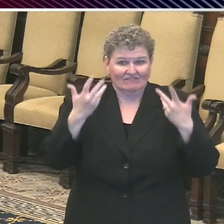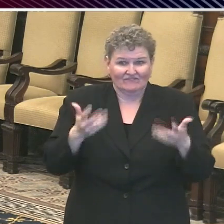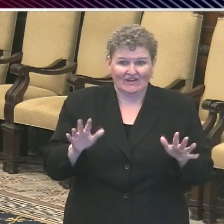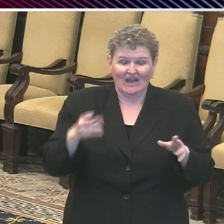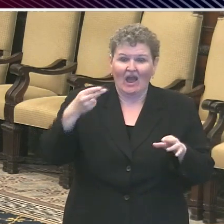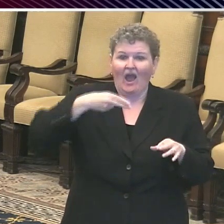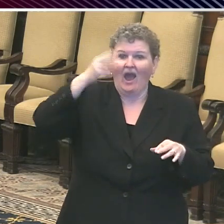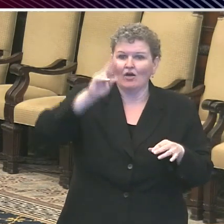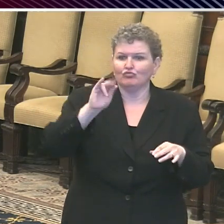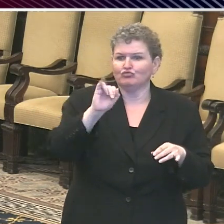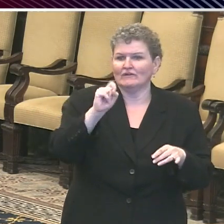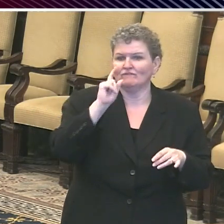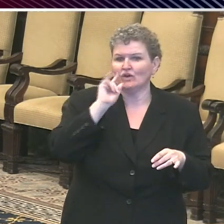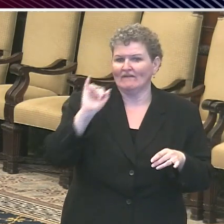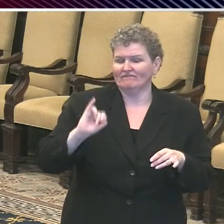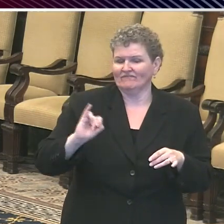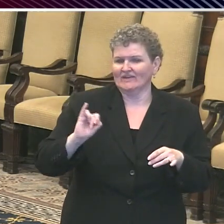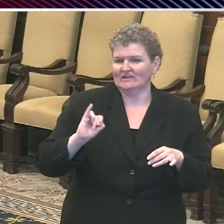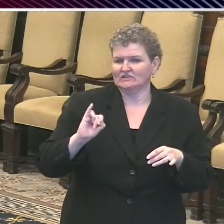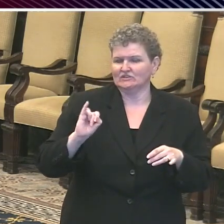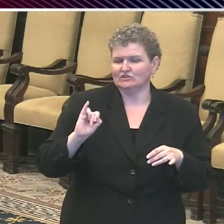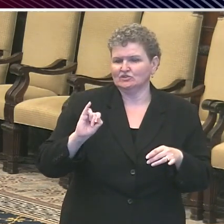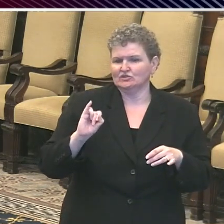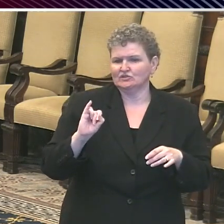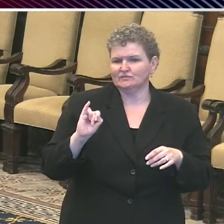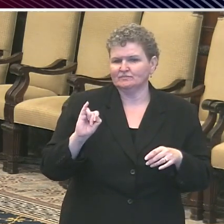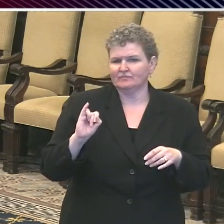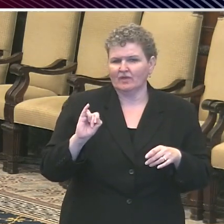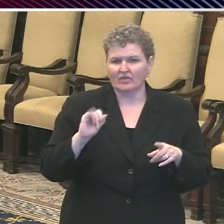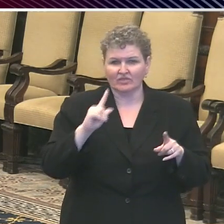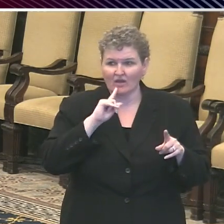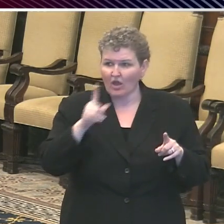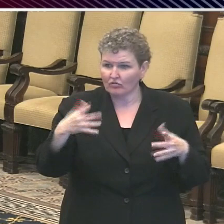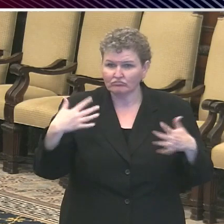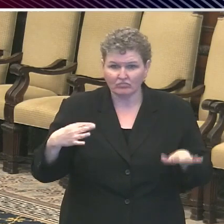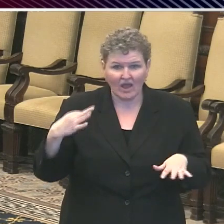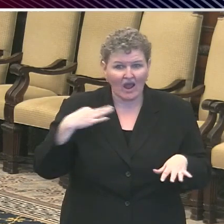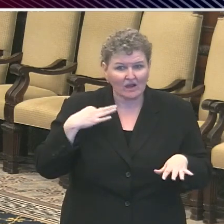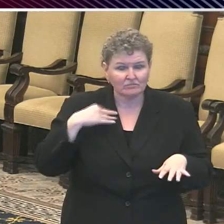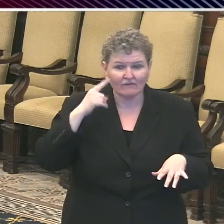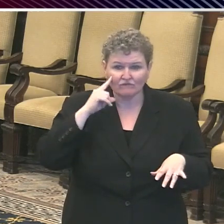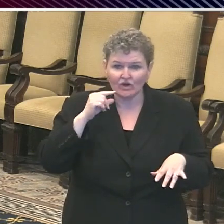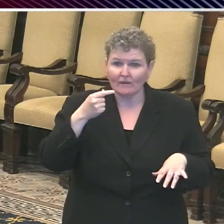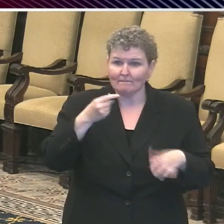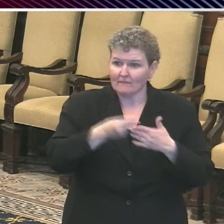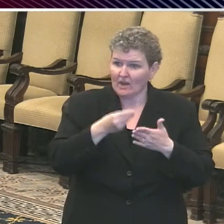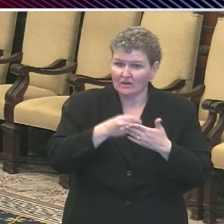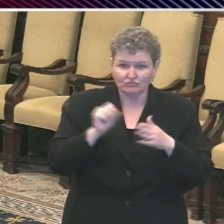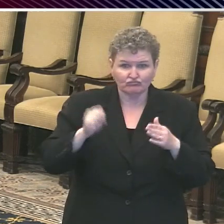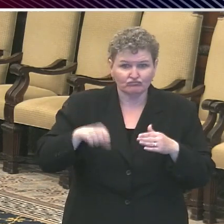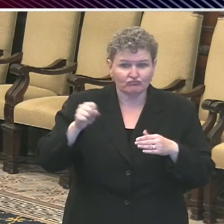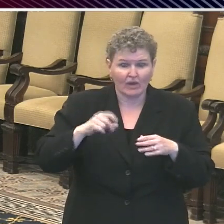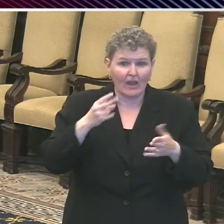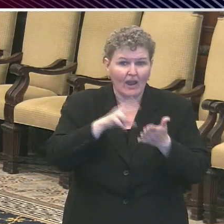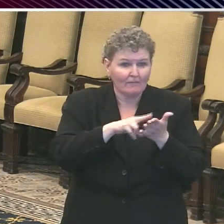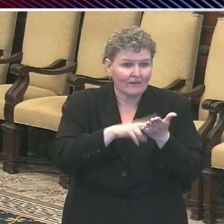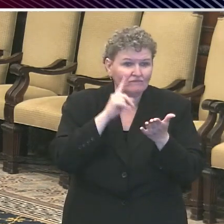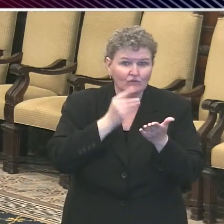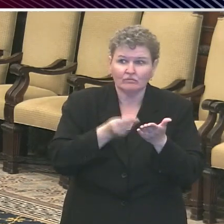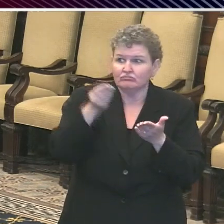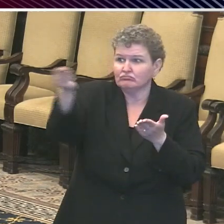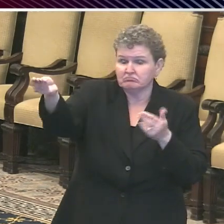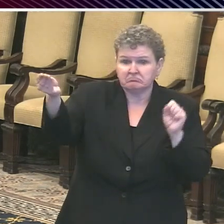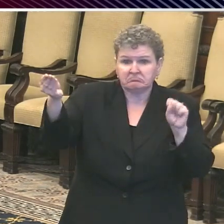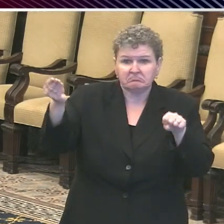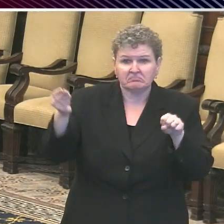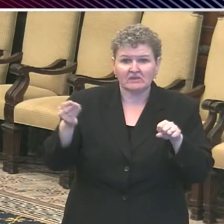getting complications on infection. And so they're eligible to apply for that, and they put in an application and it's being evaluated. And John, I do